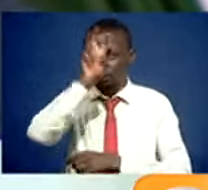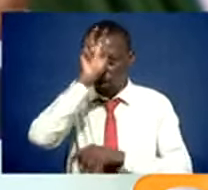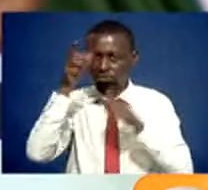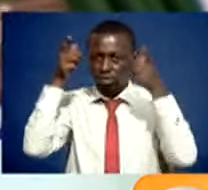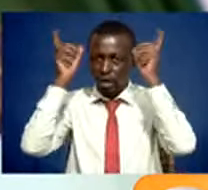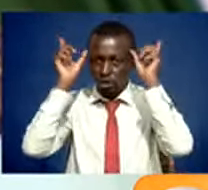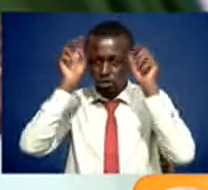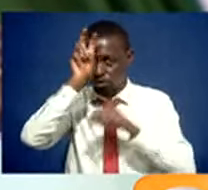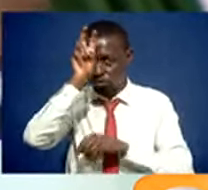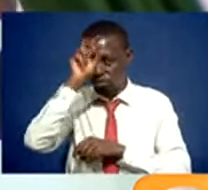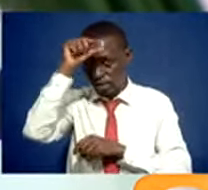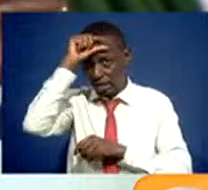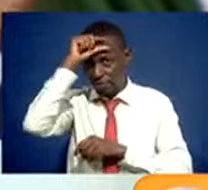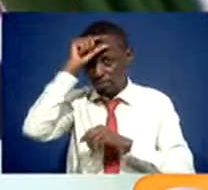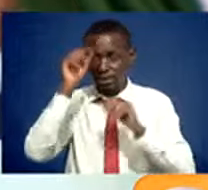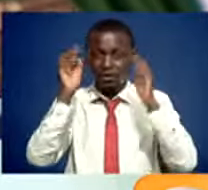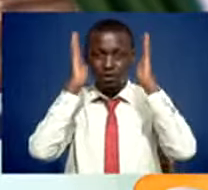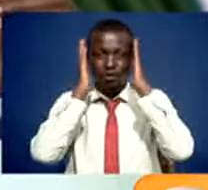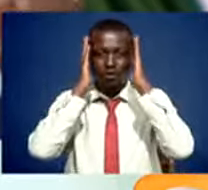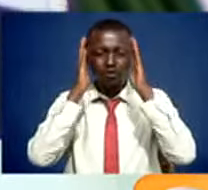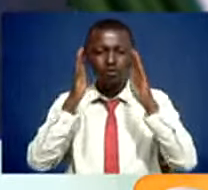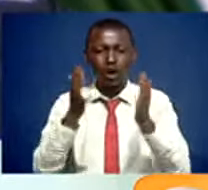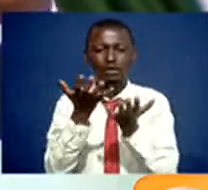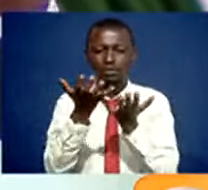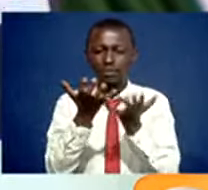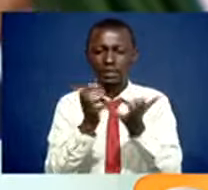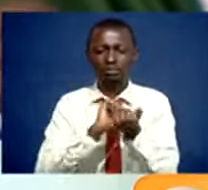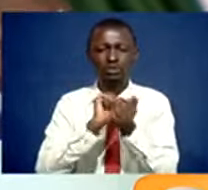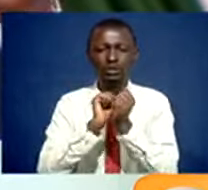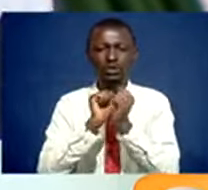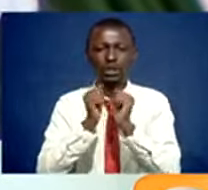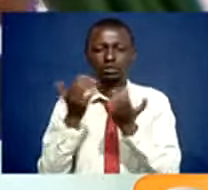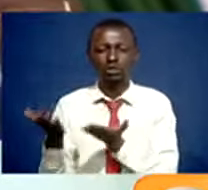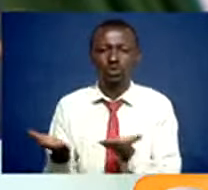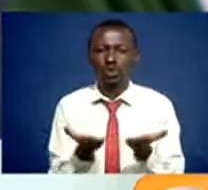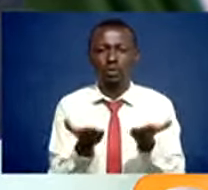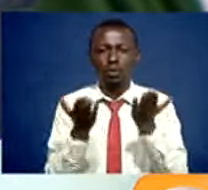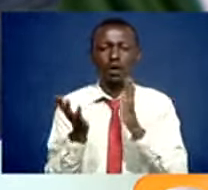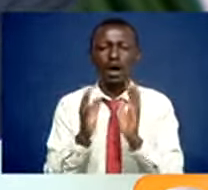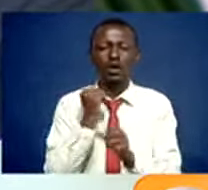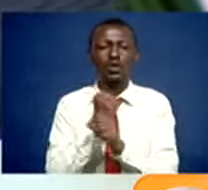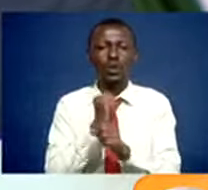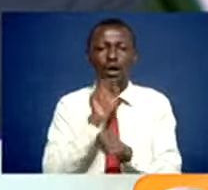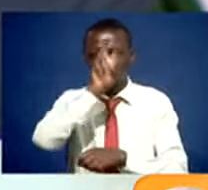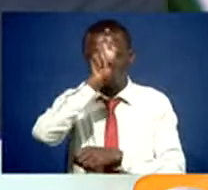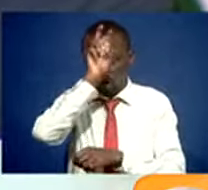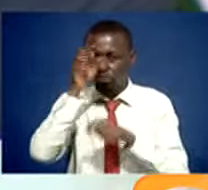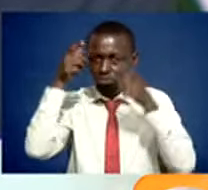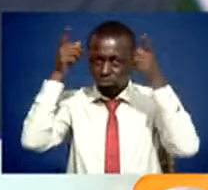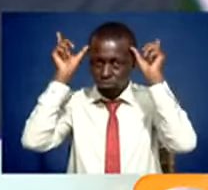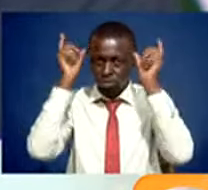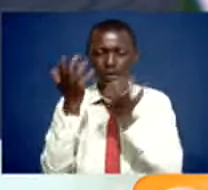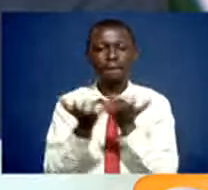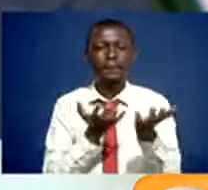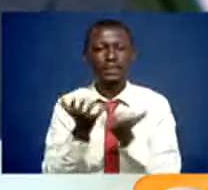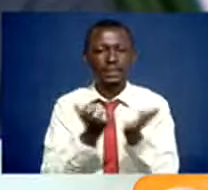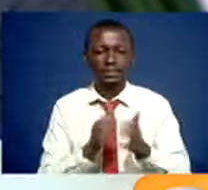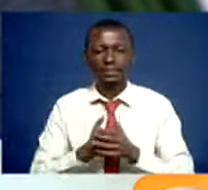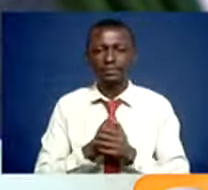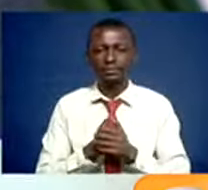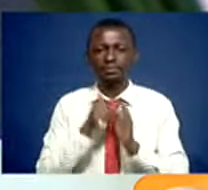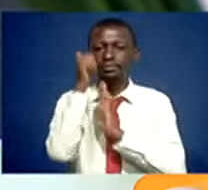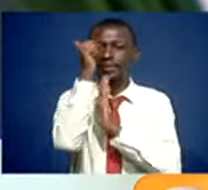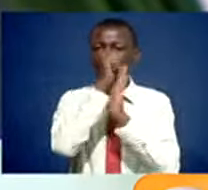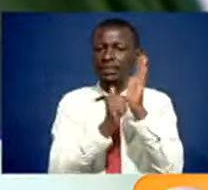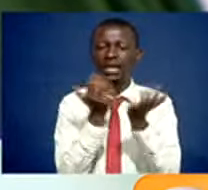on commercializing and reforming the sector and improving livestock performance. Our commercialization